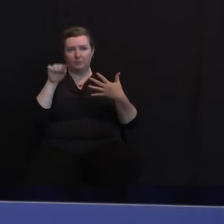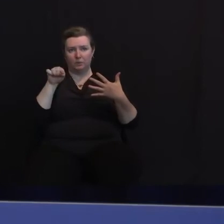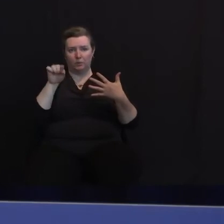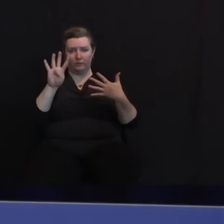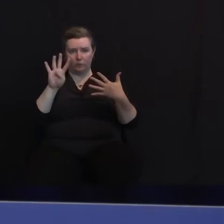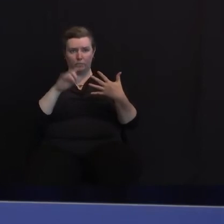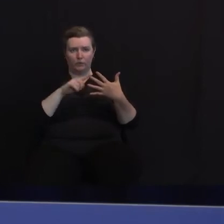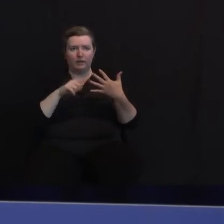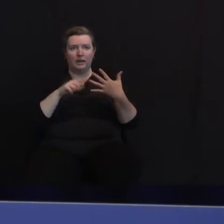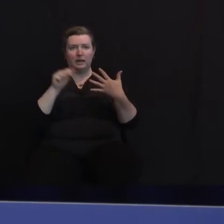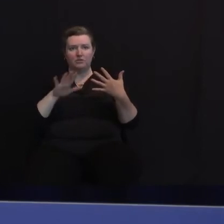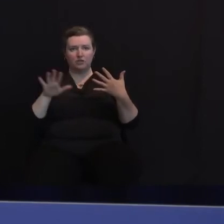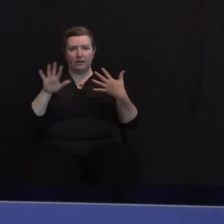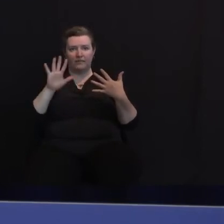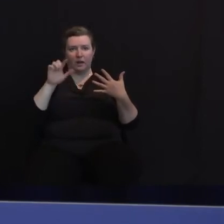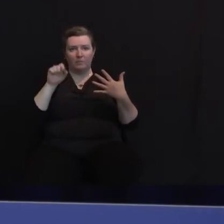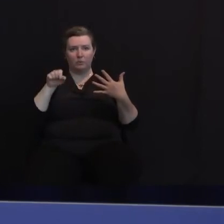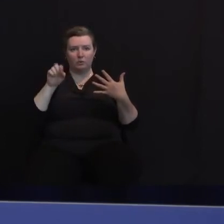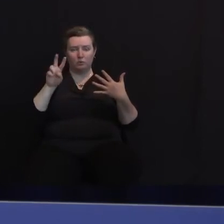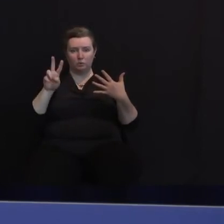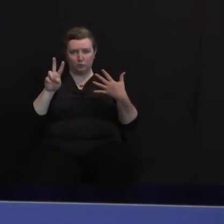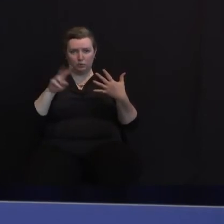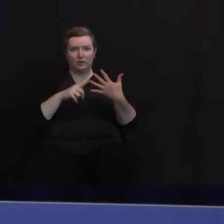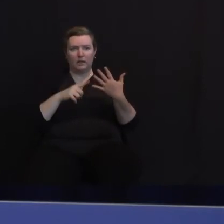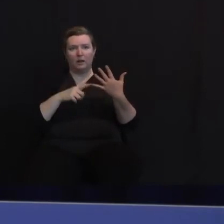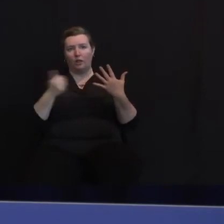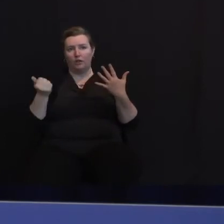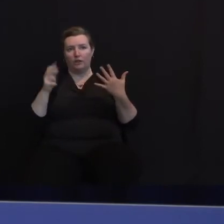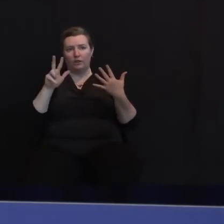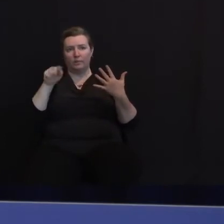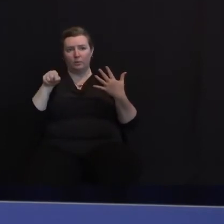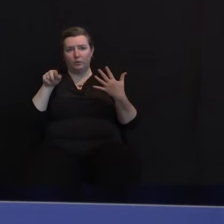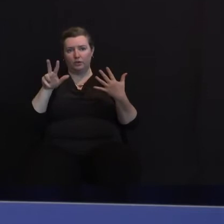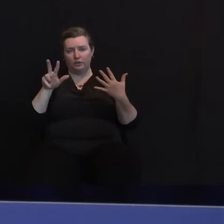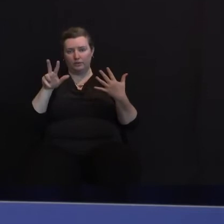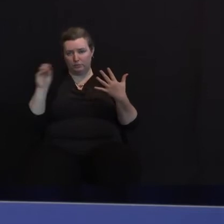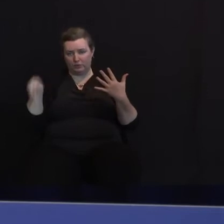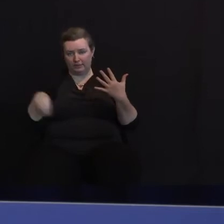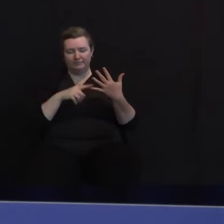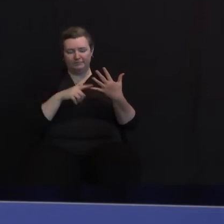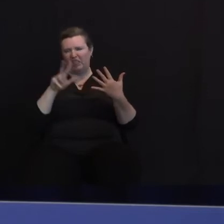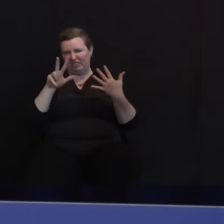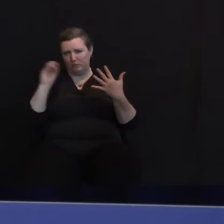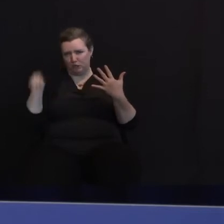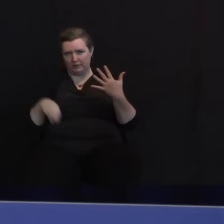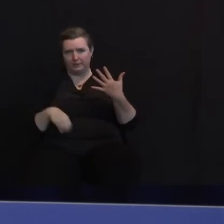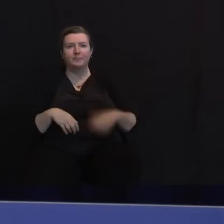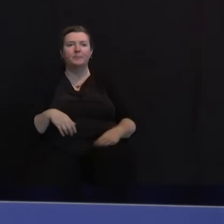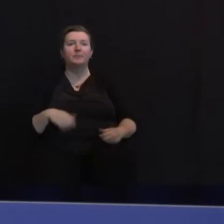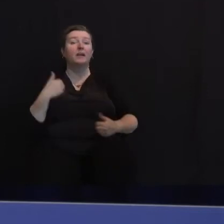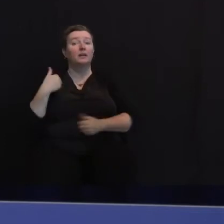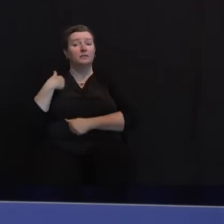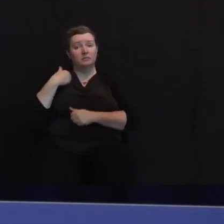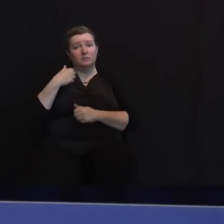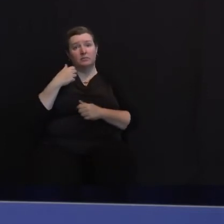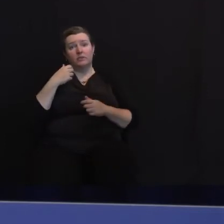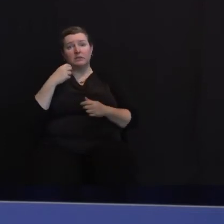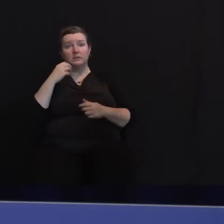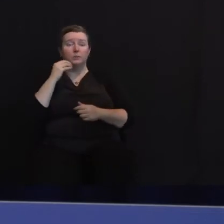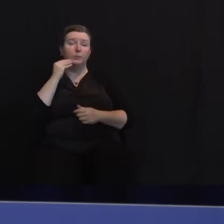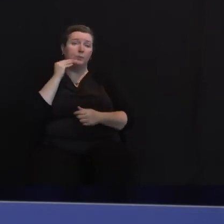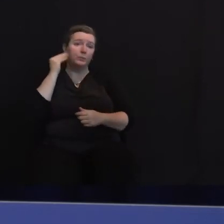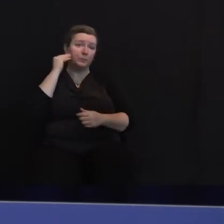Asian 5.2%, and other 3%. At the state's veterans' homes, since Monday's briefing, there have been